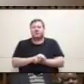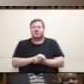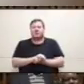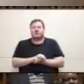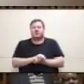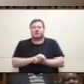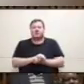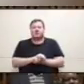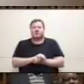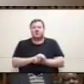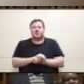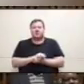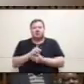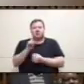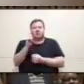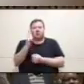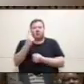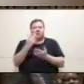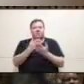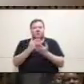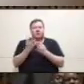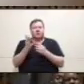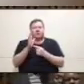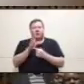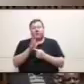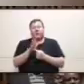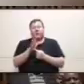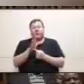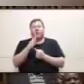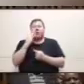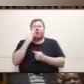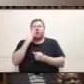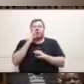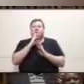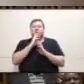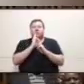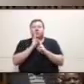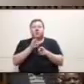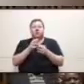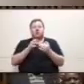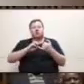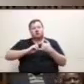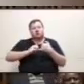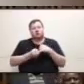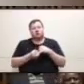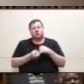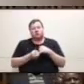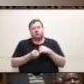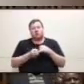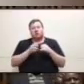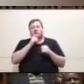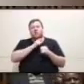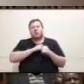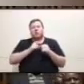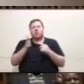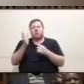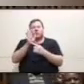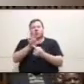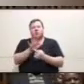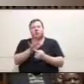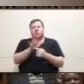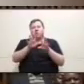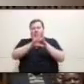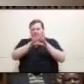thing that we must also indicate is that when we respond, can we please try to give a true reflection of exactly what is